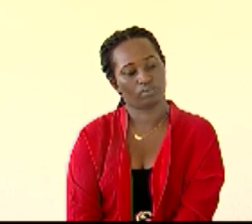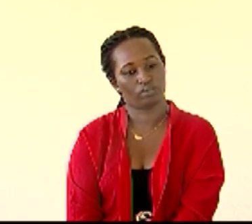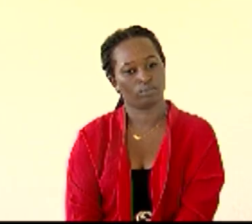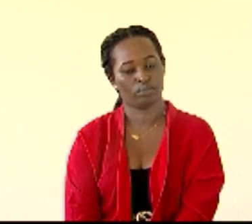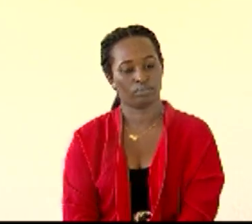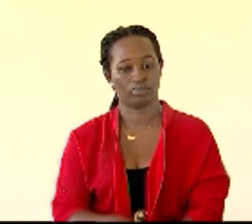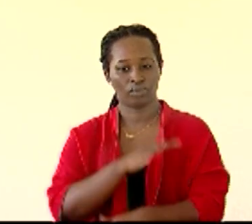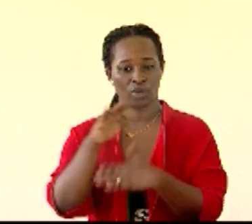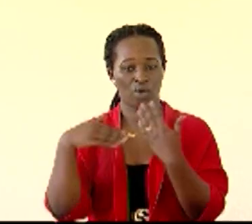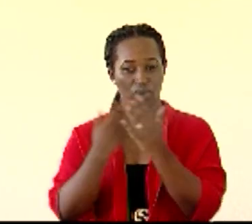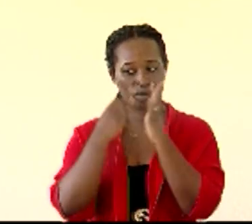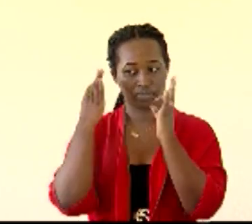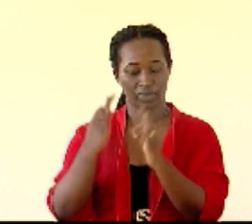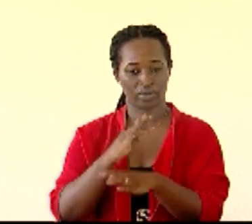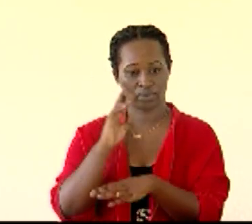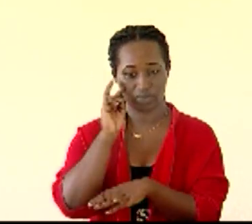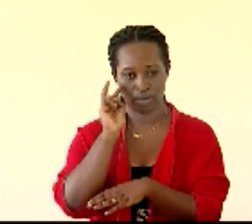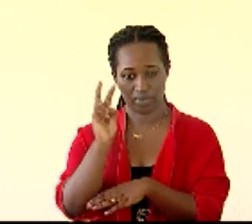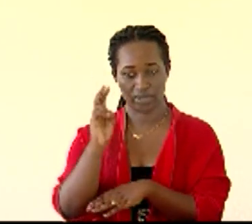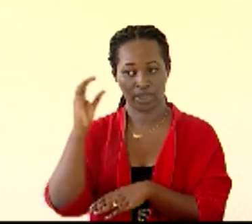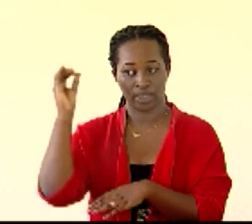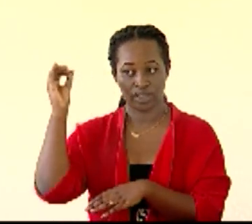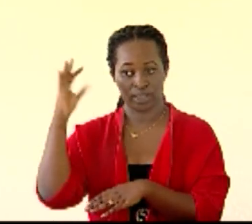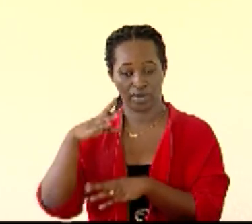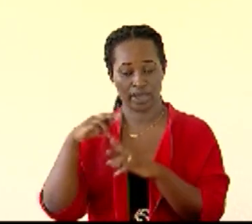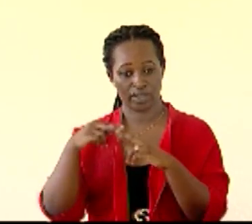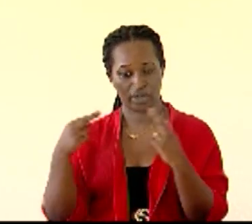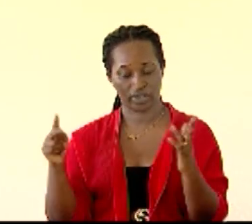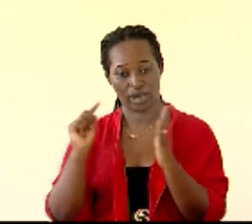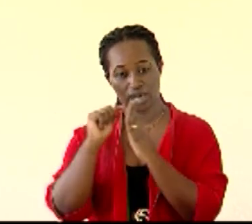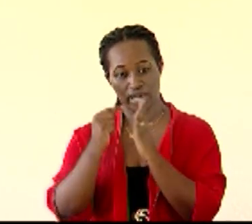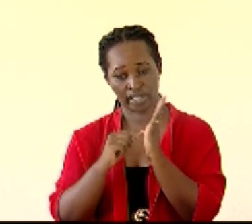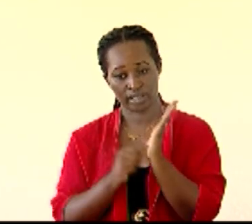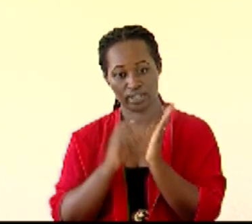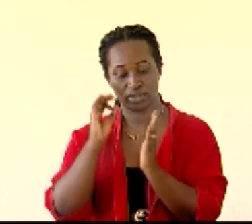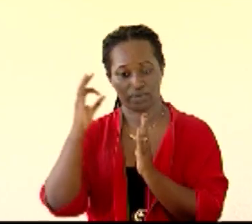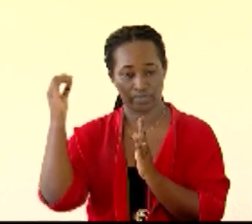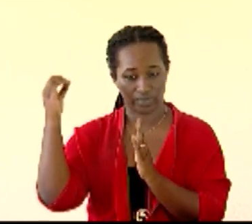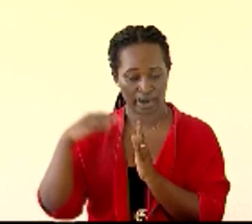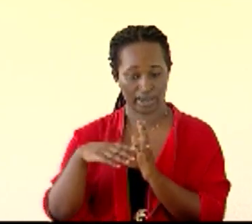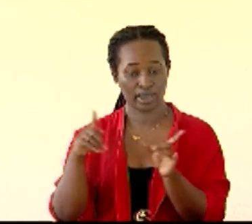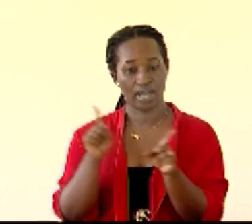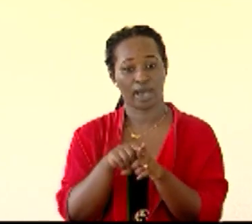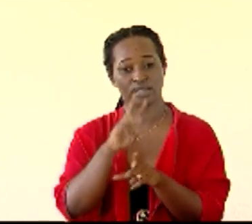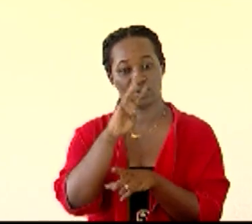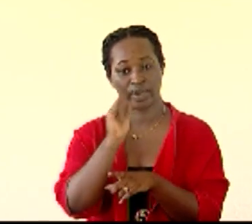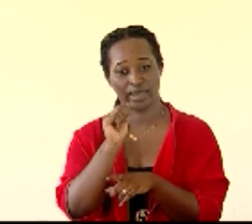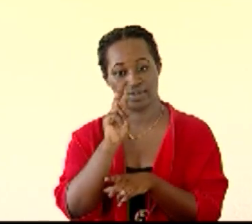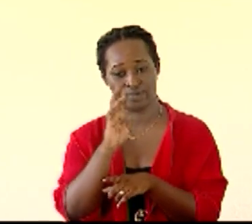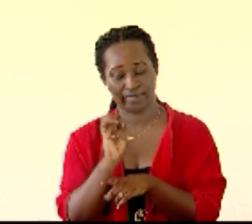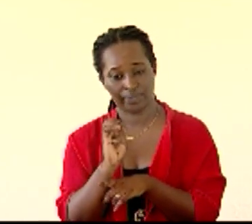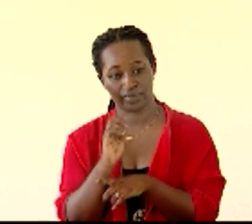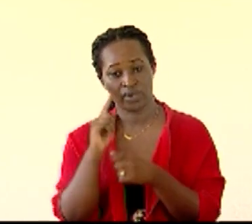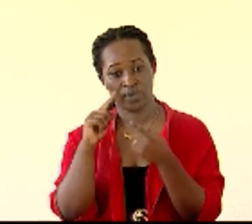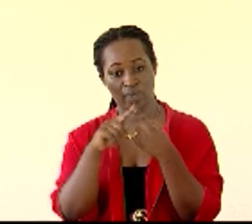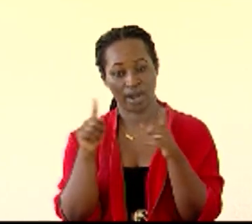All the things we have looked at, the light reactions, the characteristics of light as a wave, one